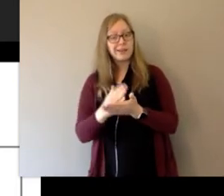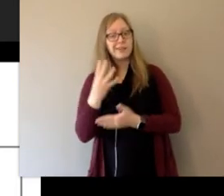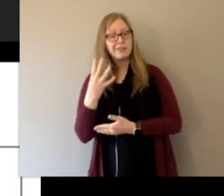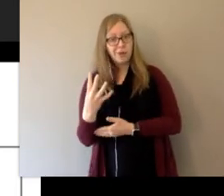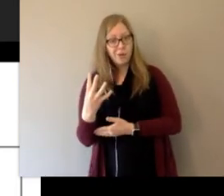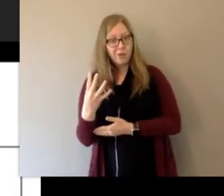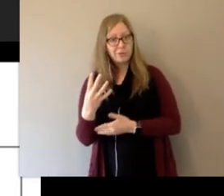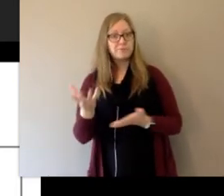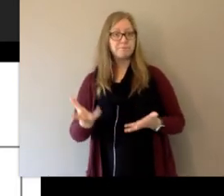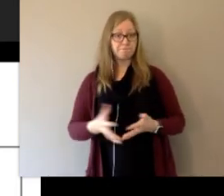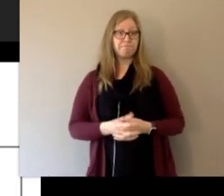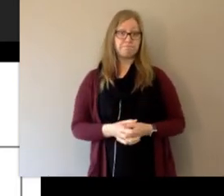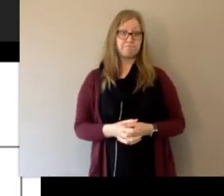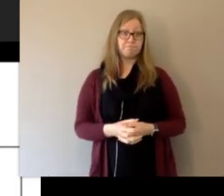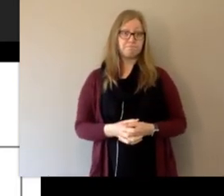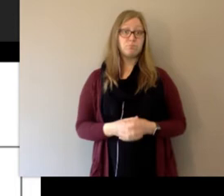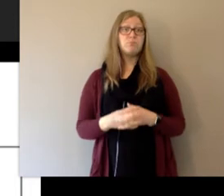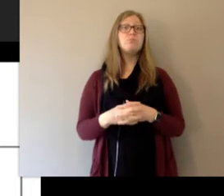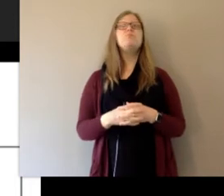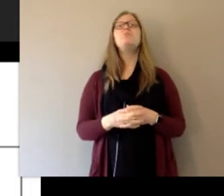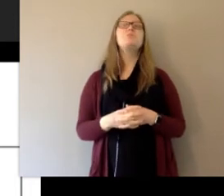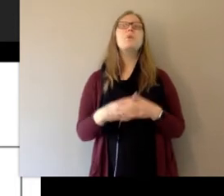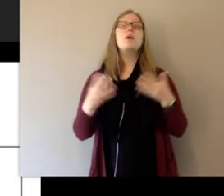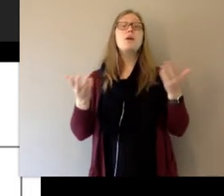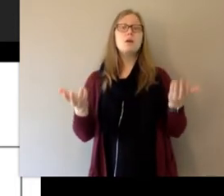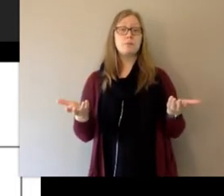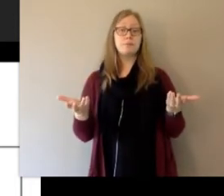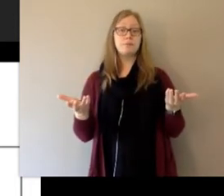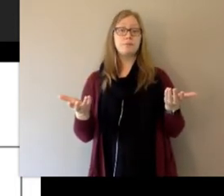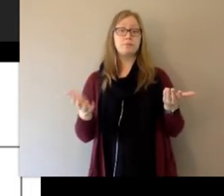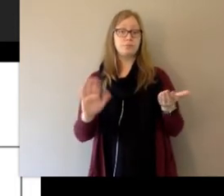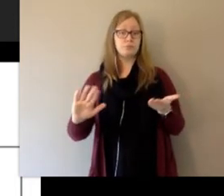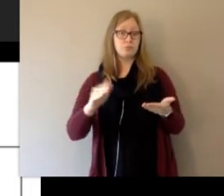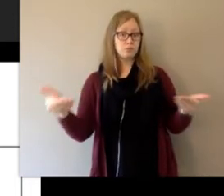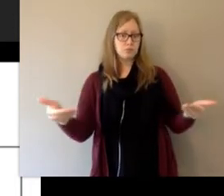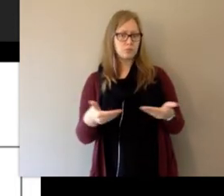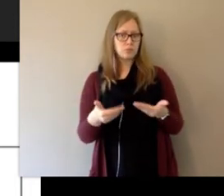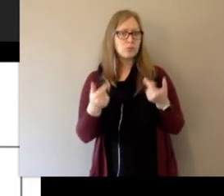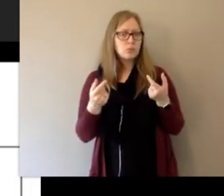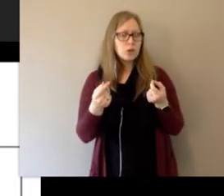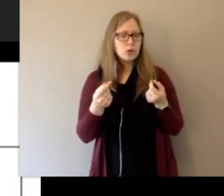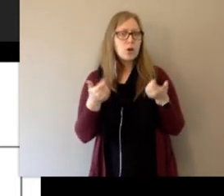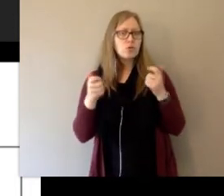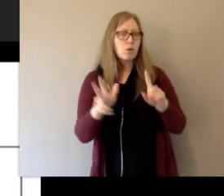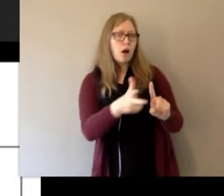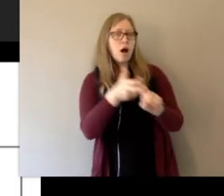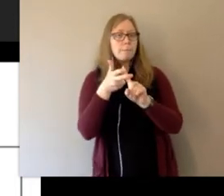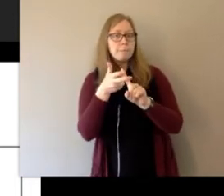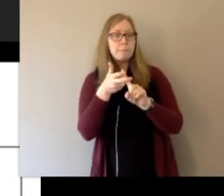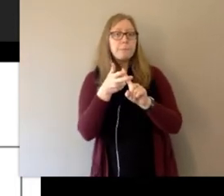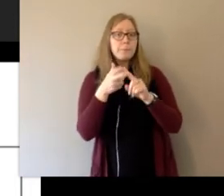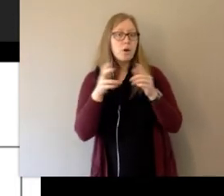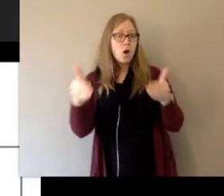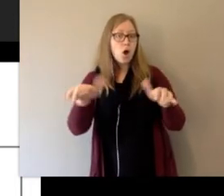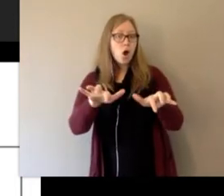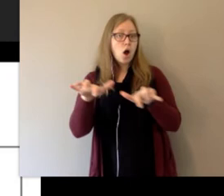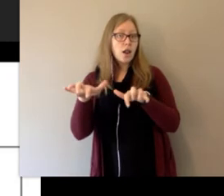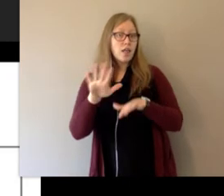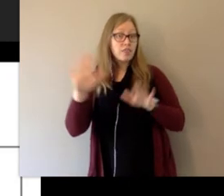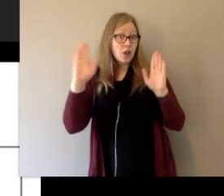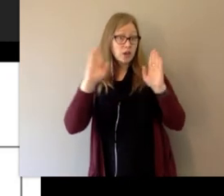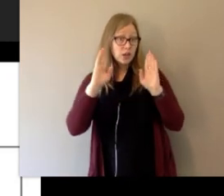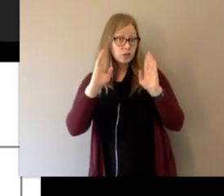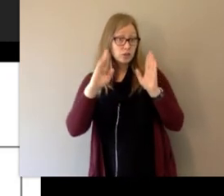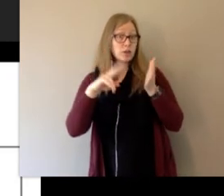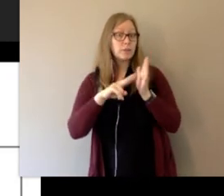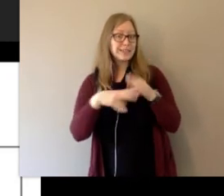4. So, with your introduction, you're going to grab the audience's attention and provide important